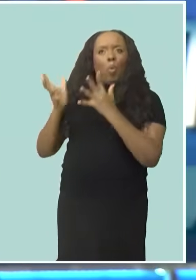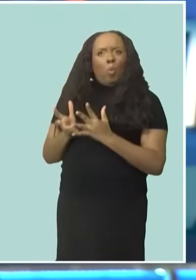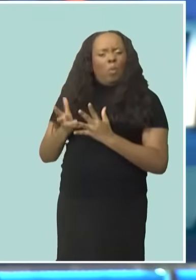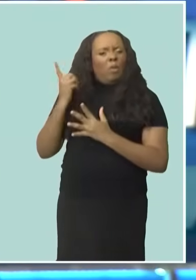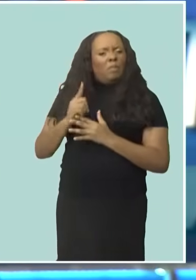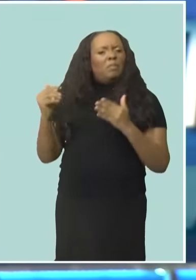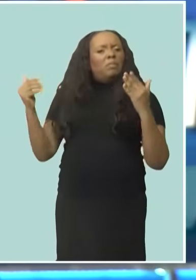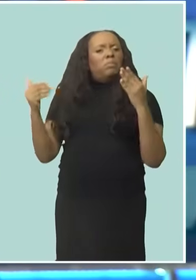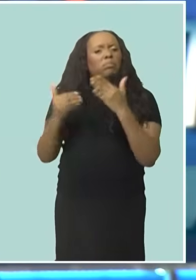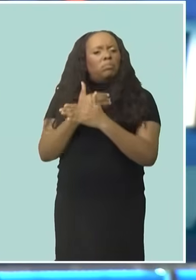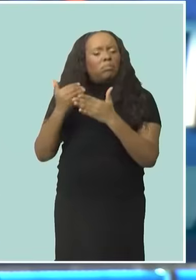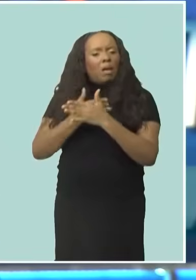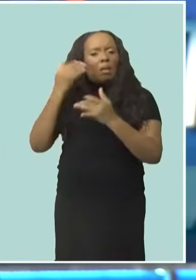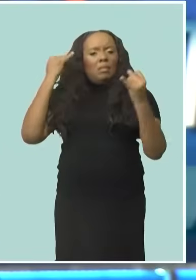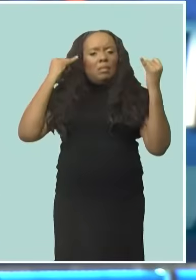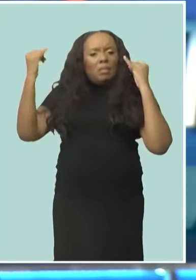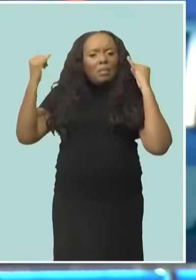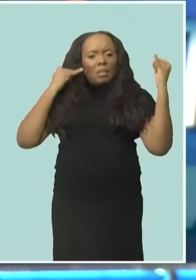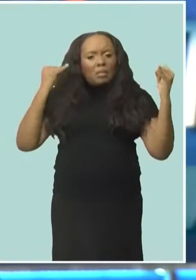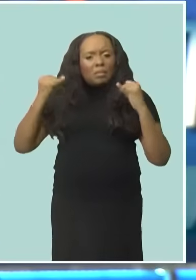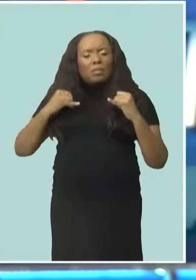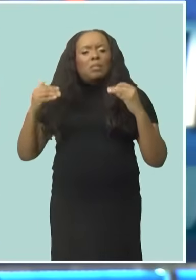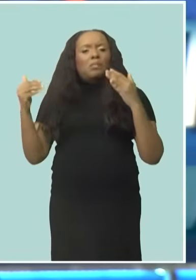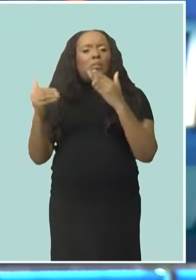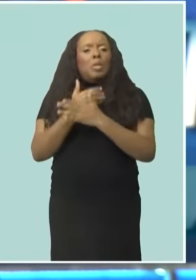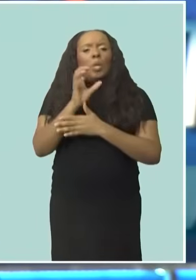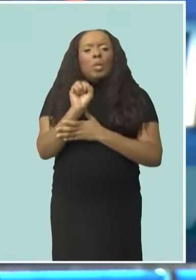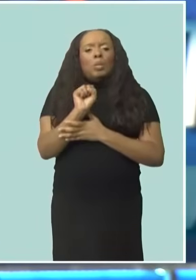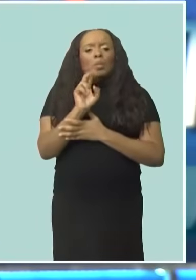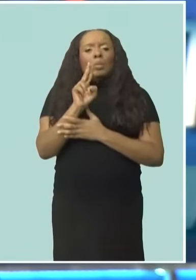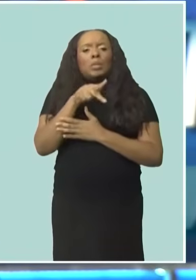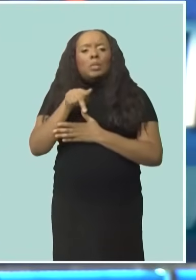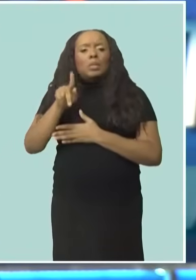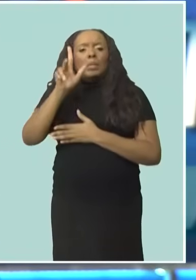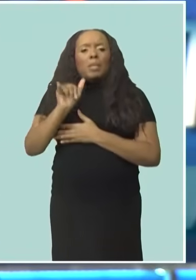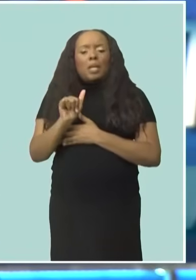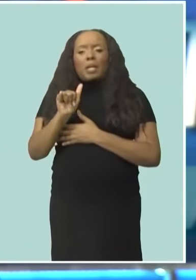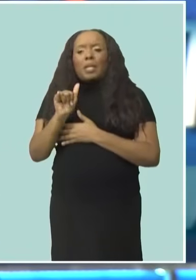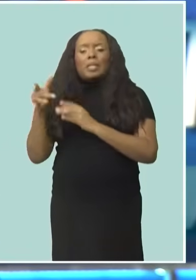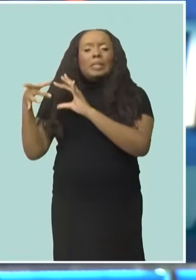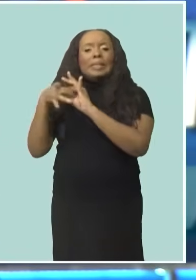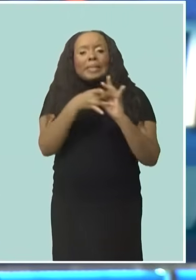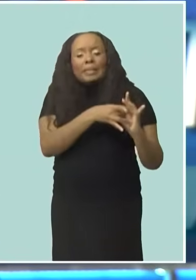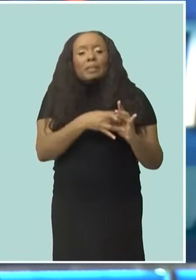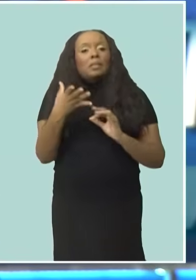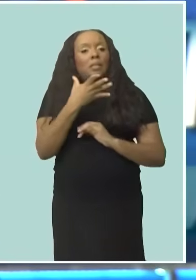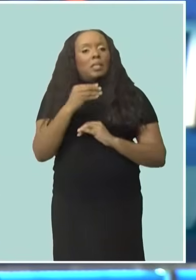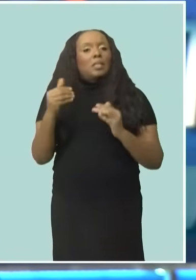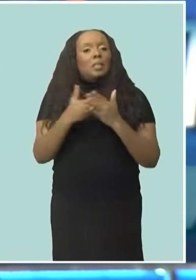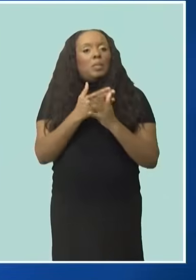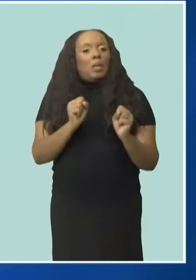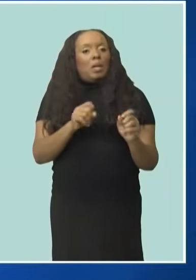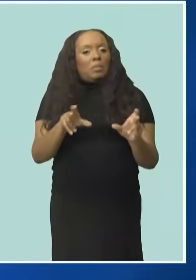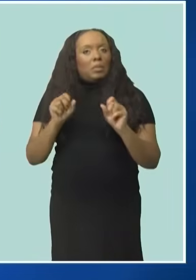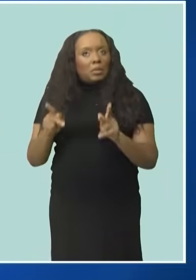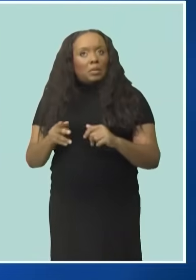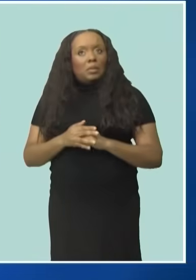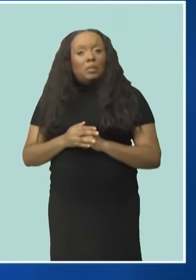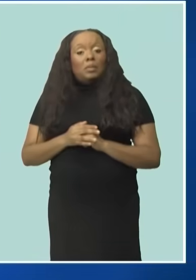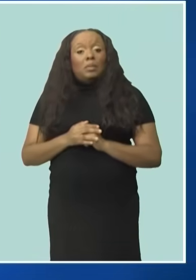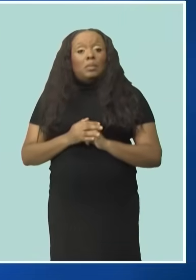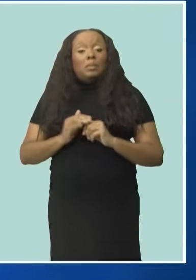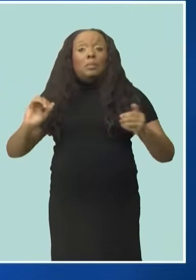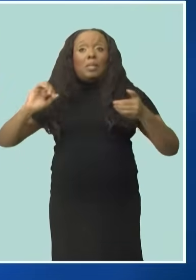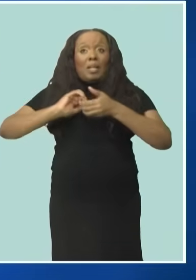value supply chains and unlock market opportunities. Ms. Cummins says the partnerships can also create